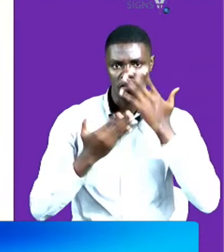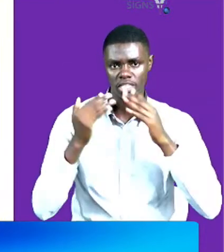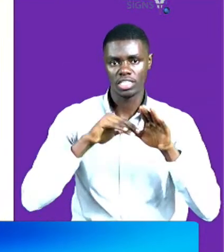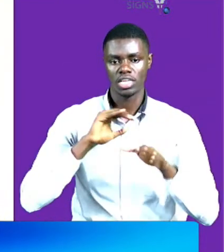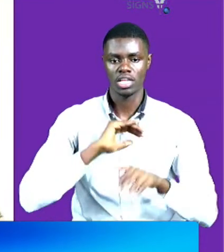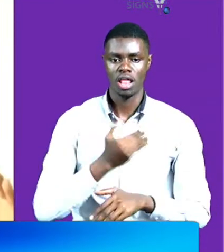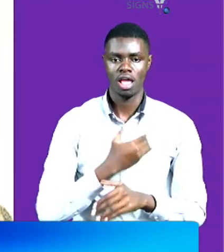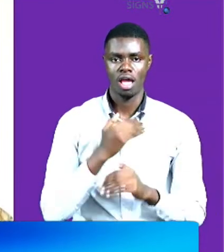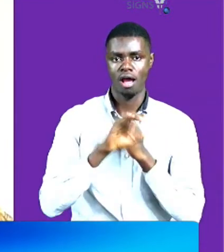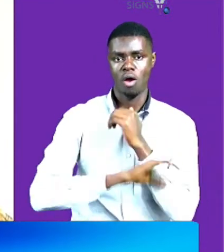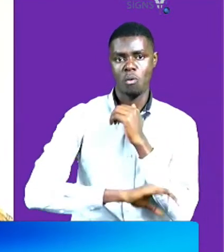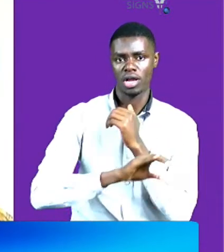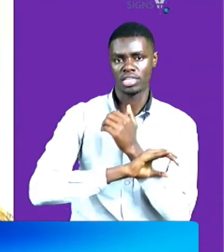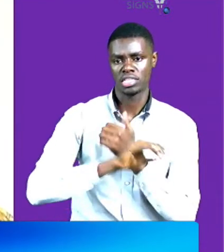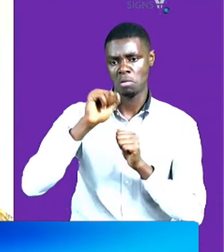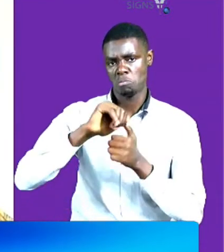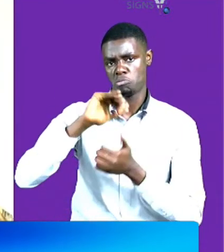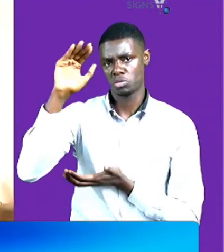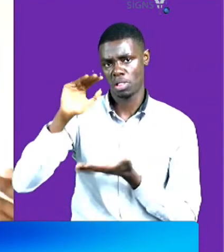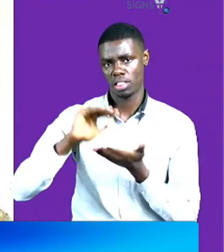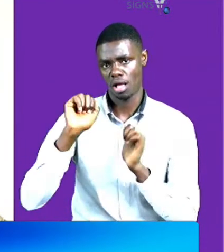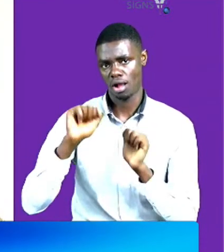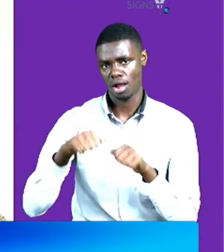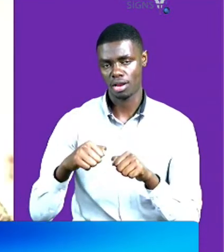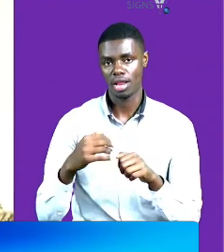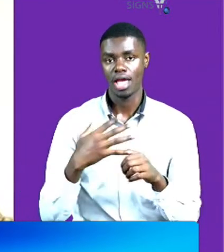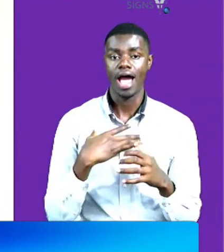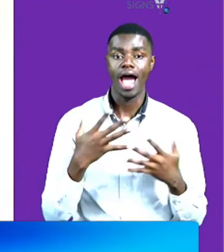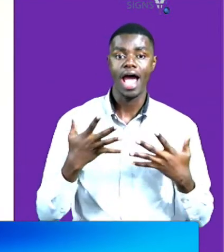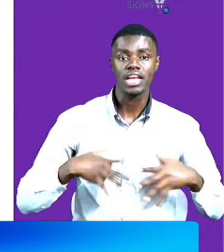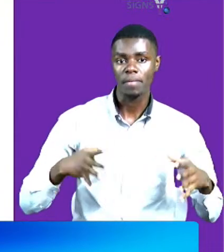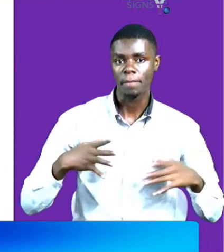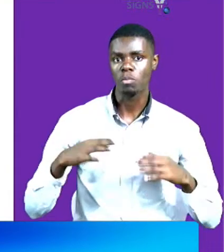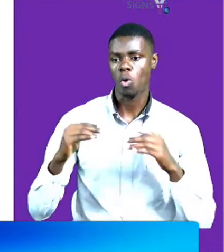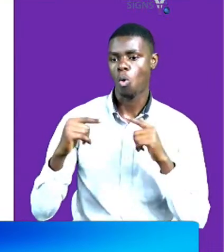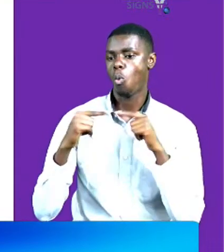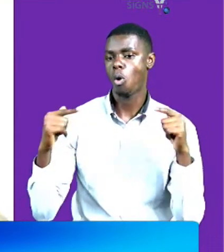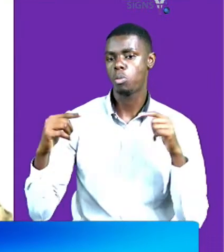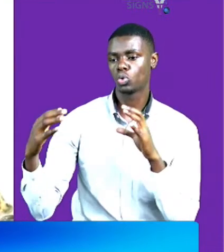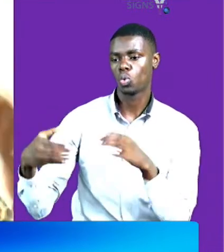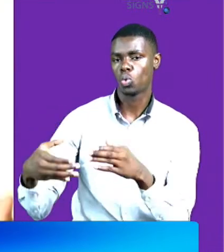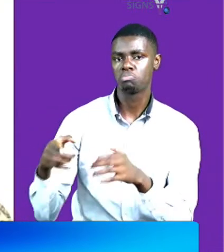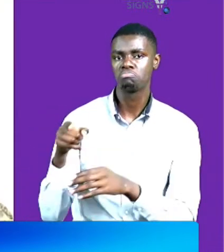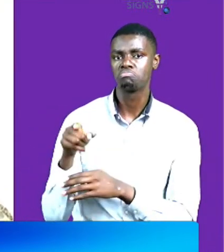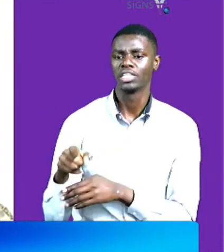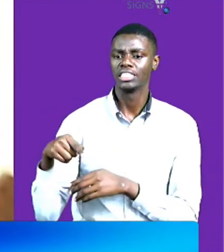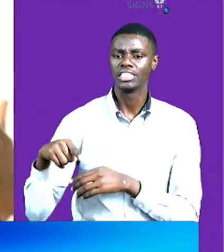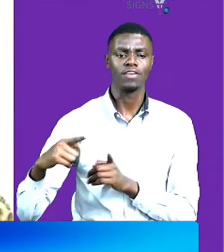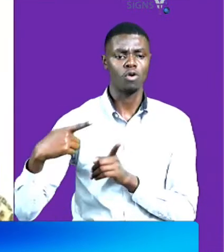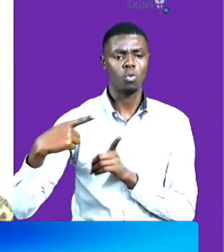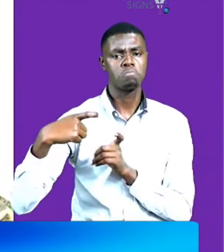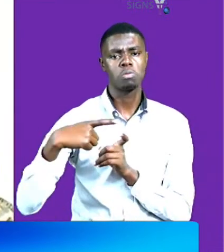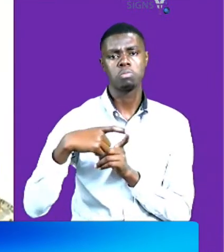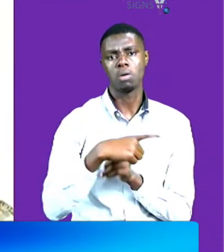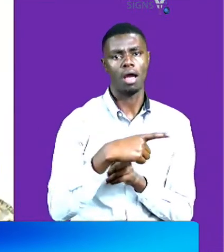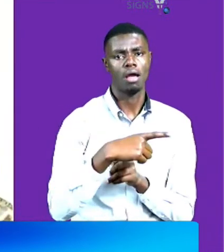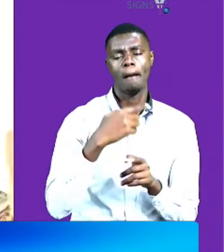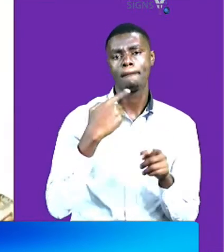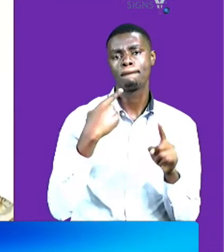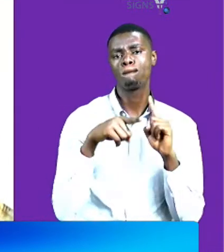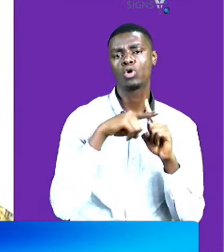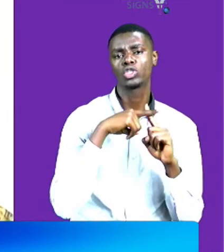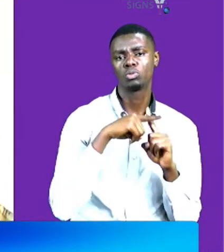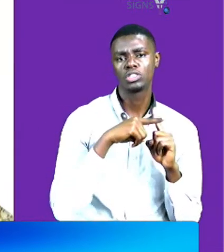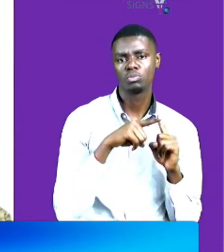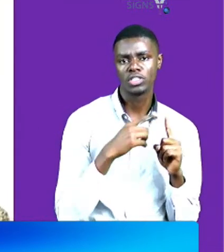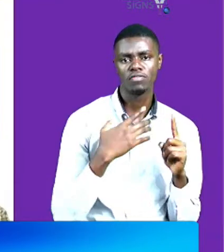nchi tuipunguze, na wale wenzetu ambao ni wapinzani wawe constructive in their criticism and